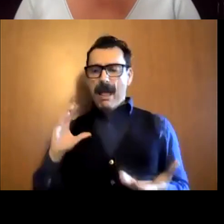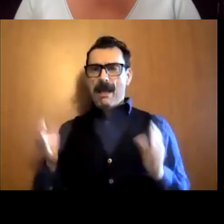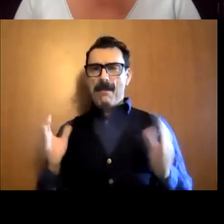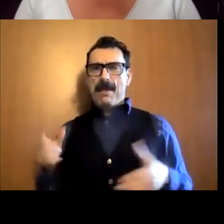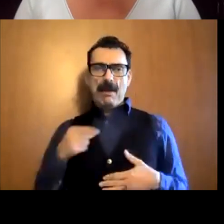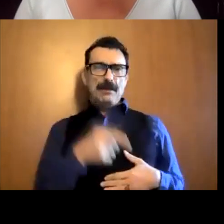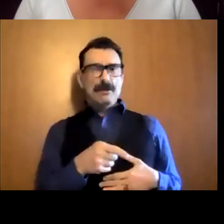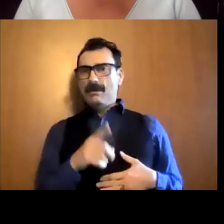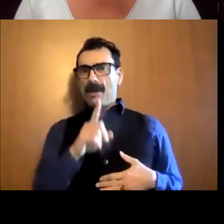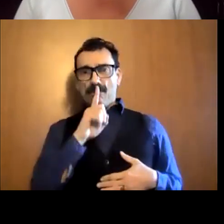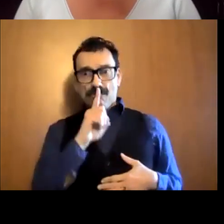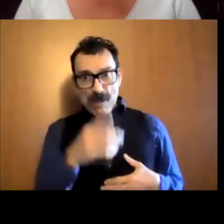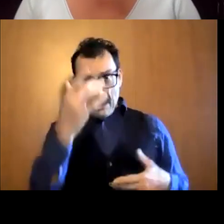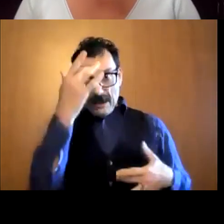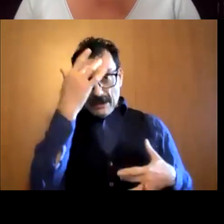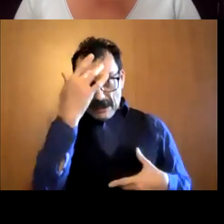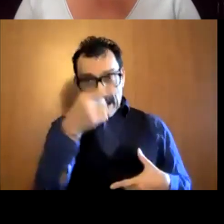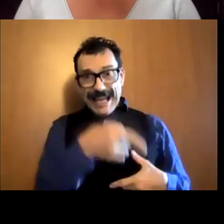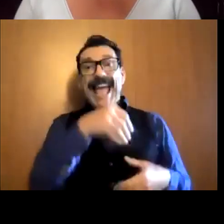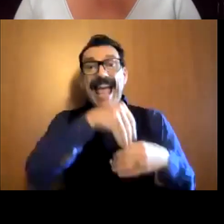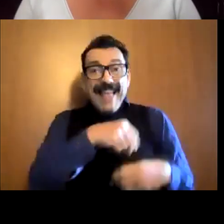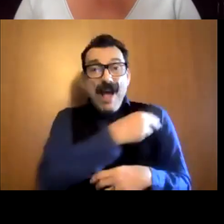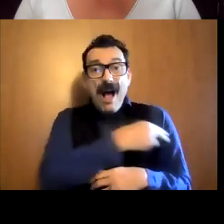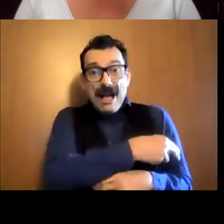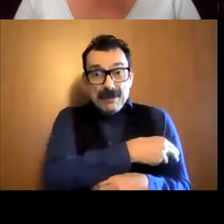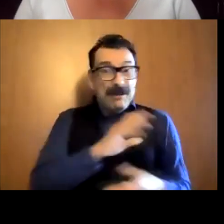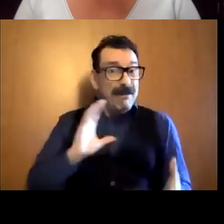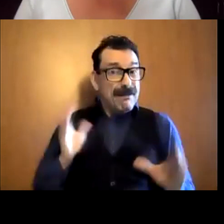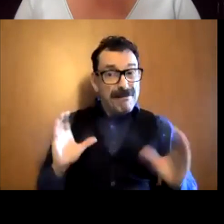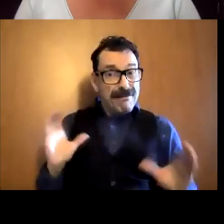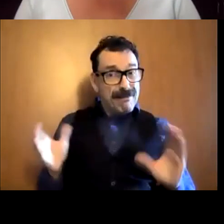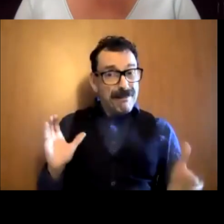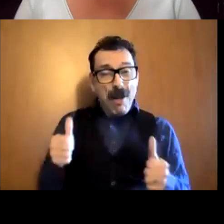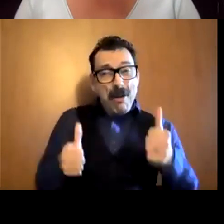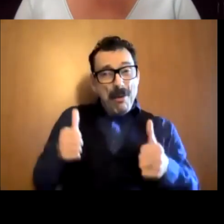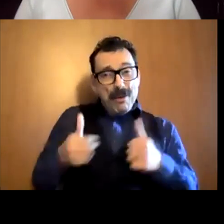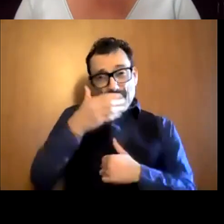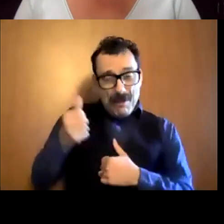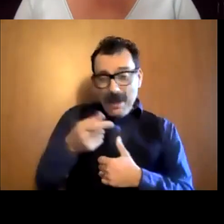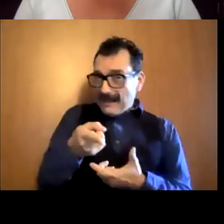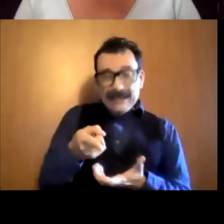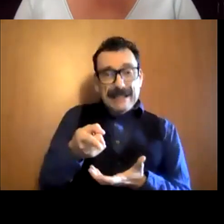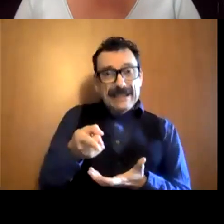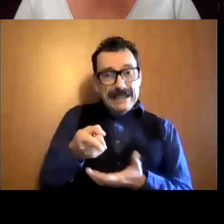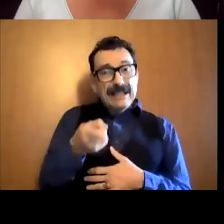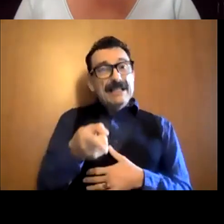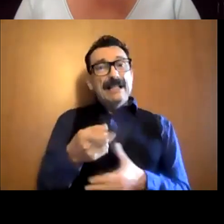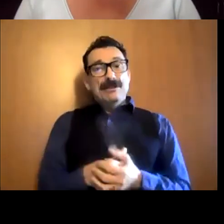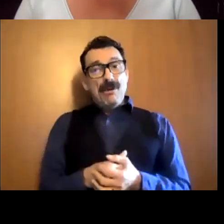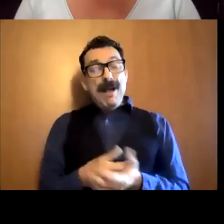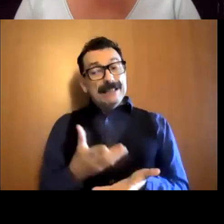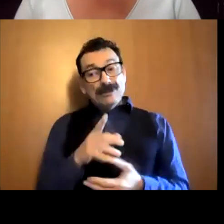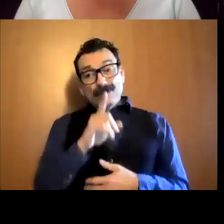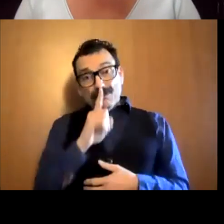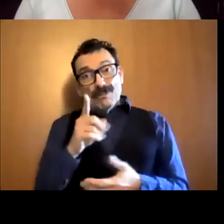And we have the ER doctor here to attest to that. I hate to, be so graphic and bring it to that, but I've had to say that to